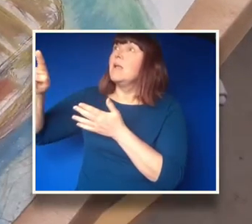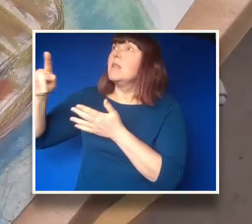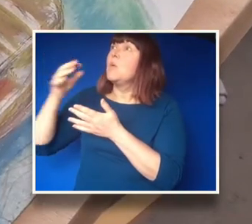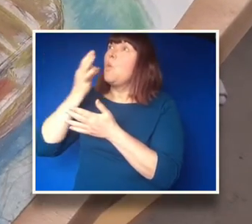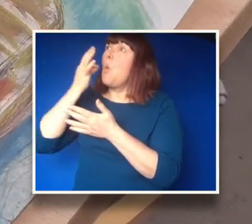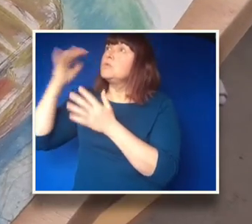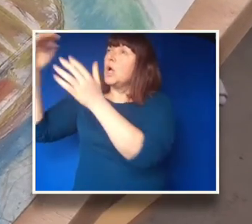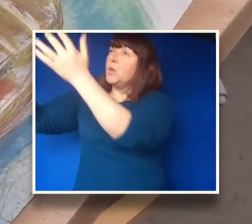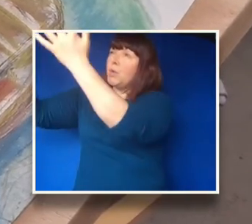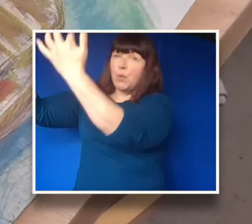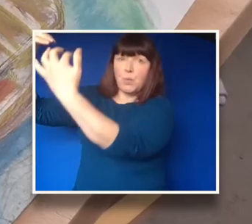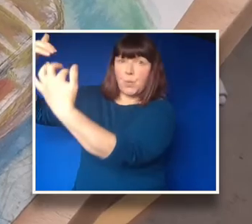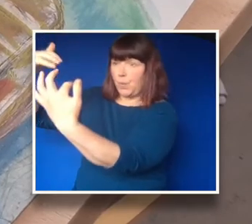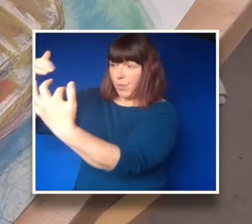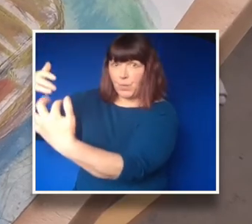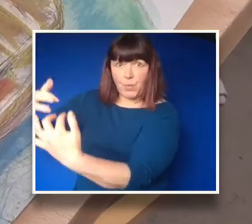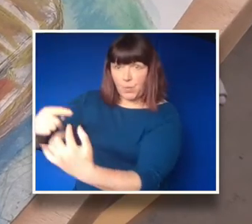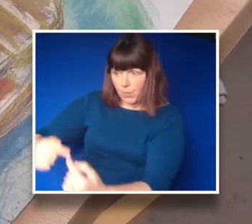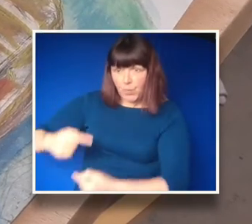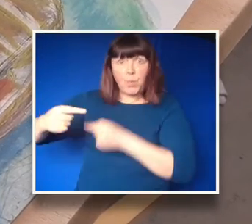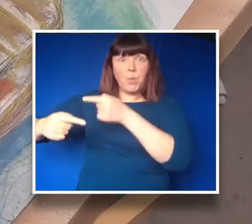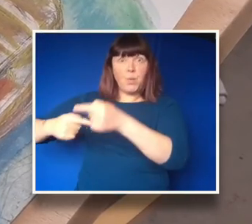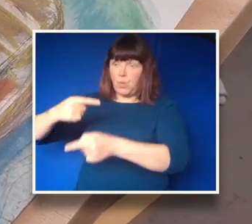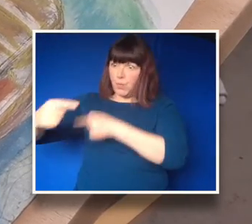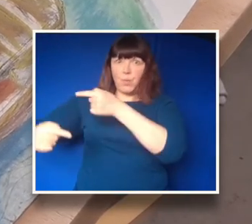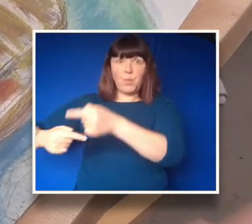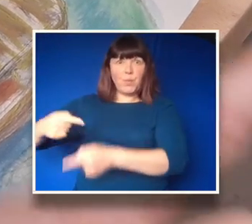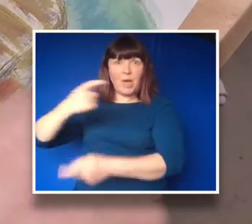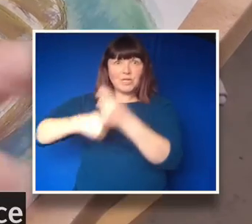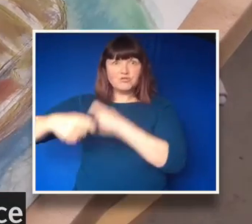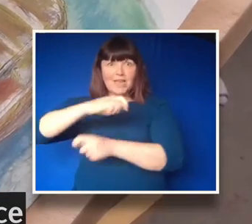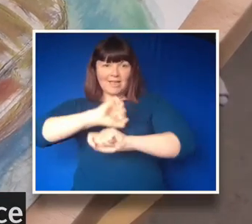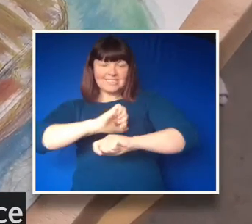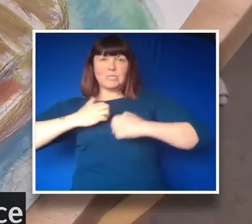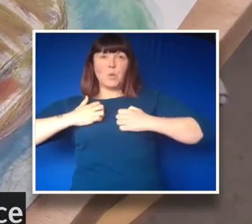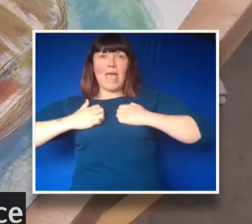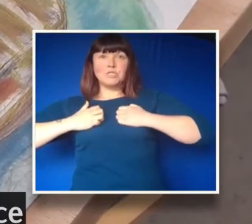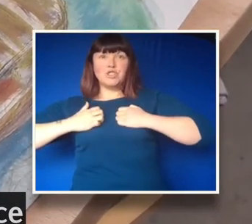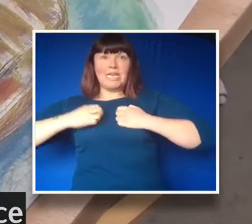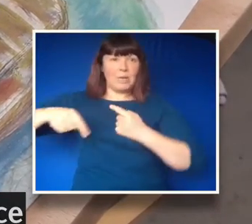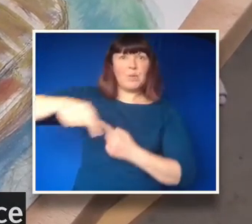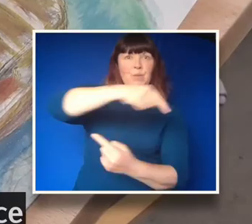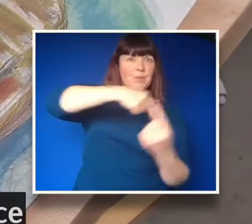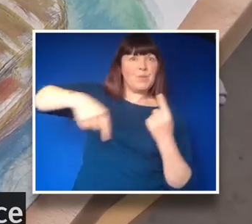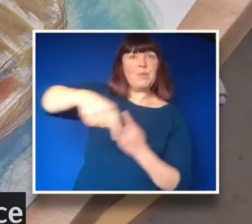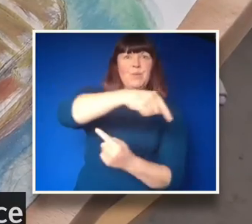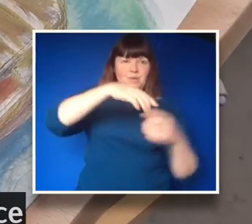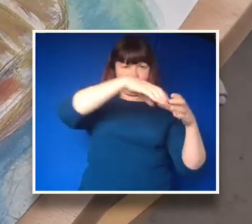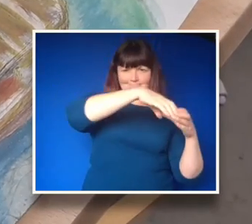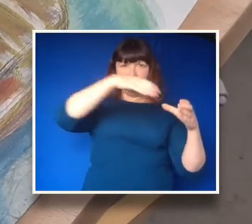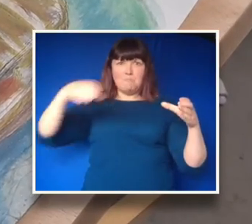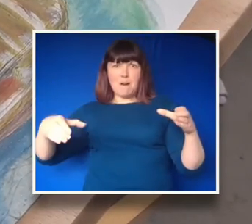the turbine actually generates energy for the house. At the top, I've got a little terrace where I can have a hot